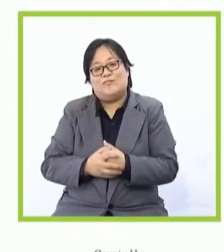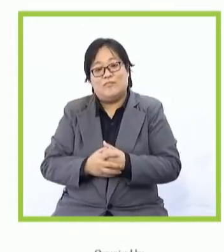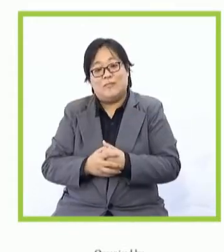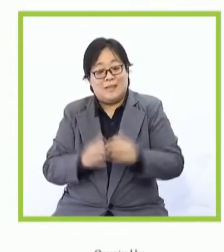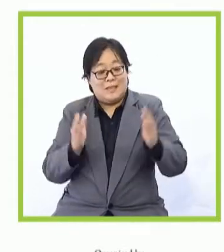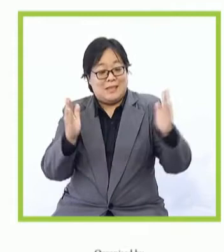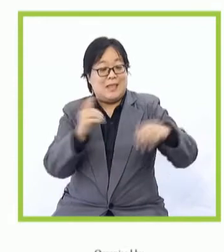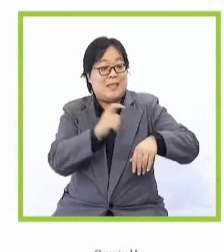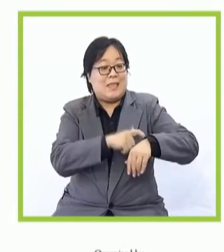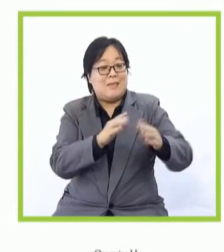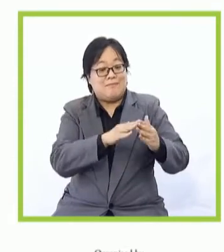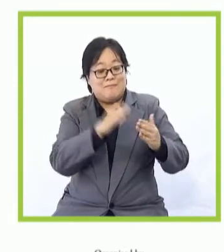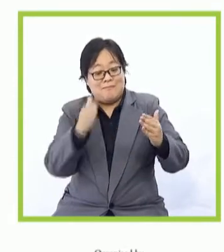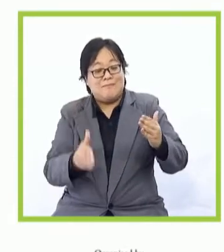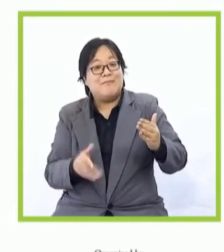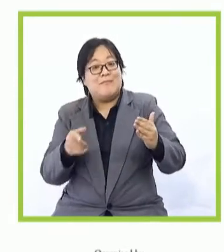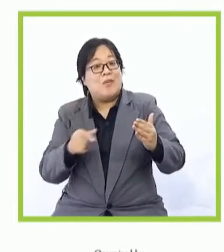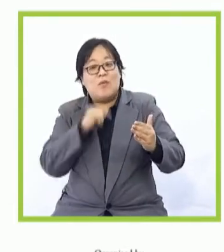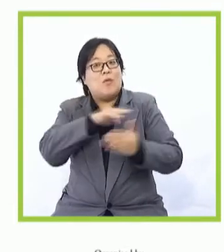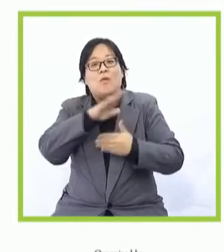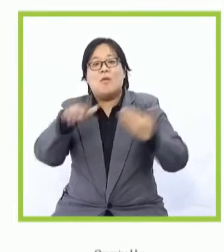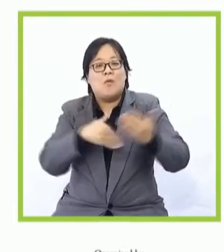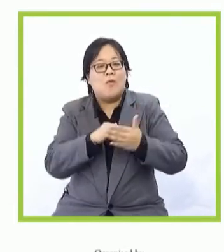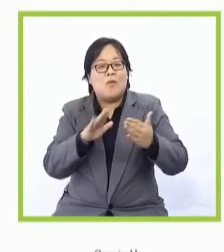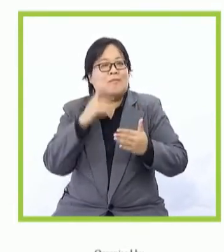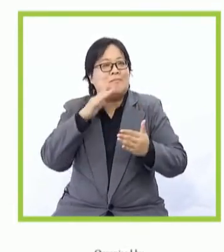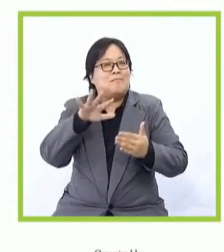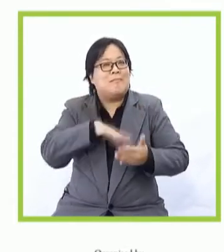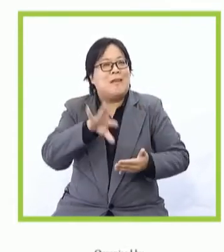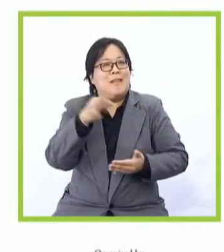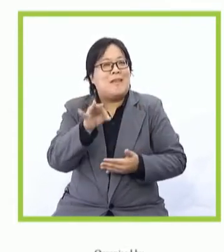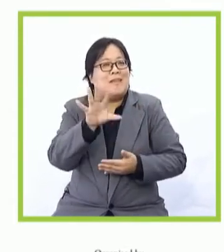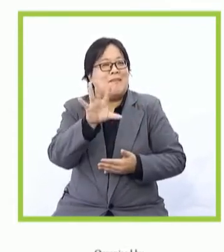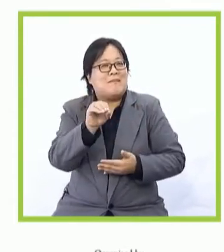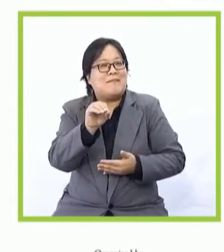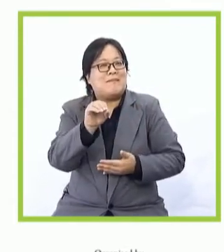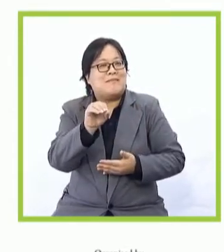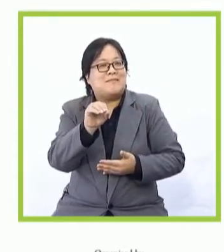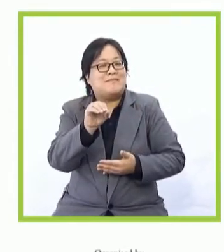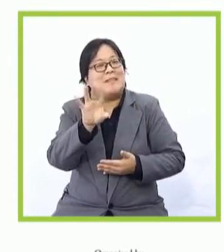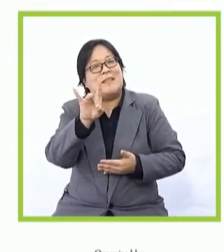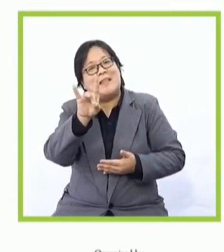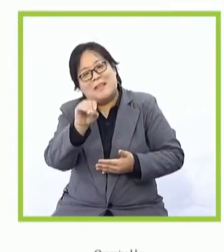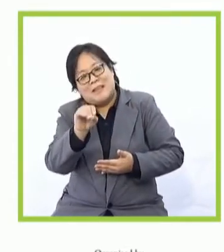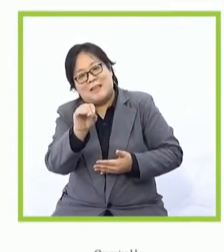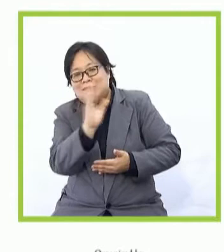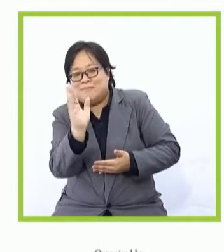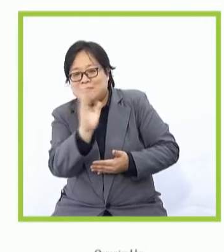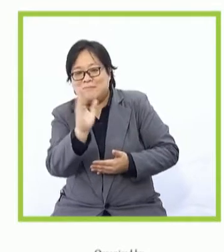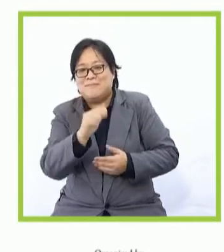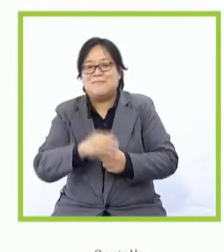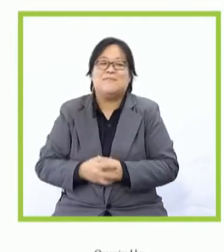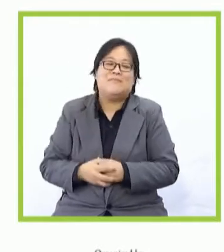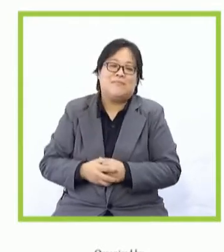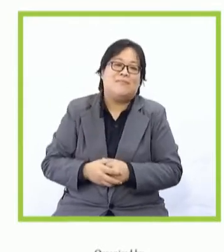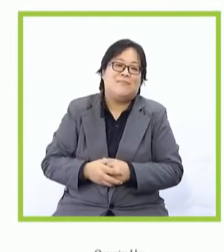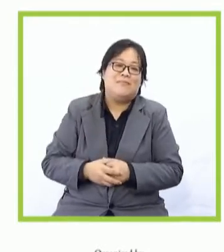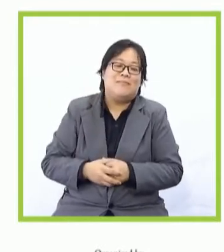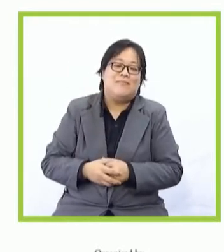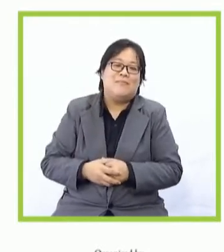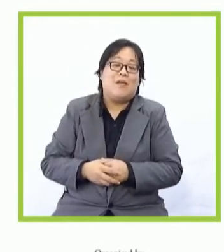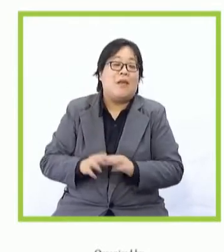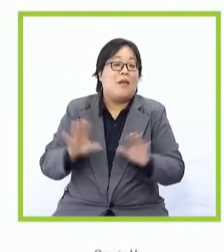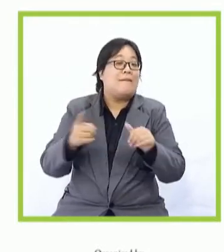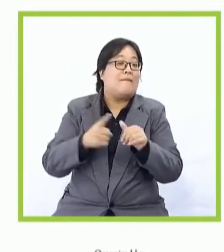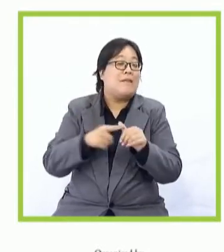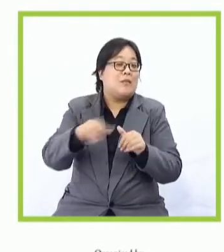period ends, though not all, around about 1980, or sometimes earlier, sometimes a bit later. Now, the first